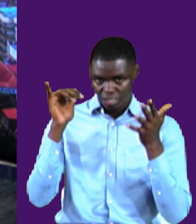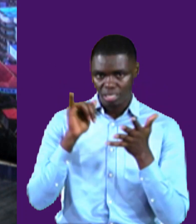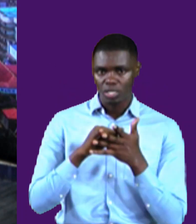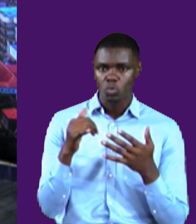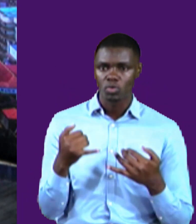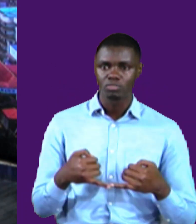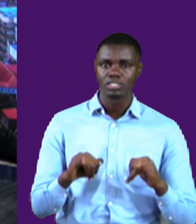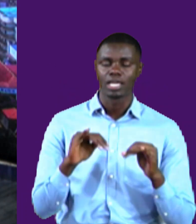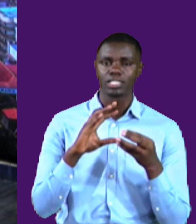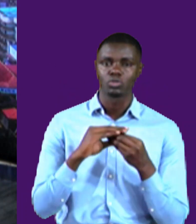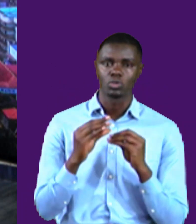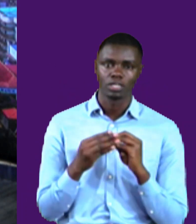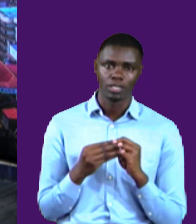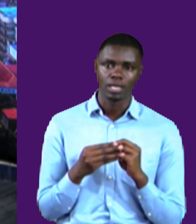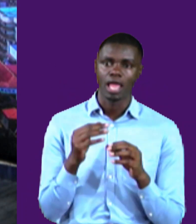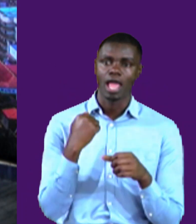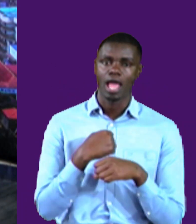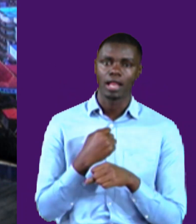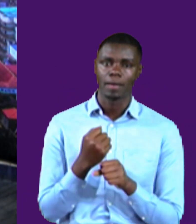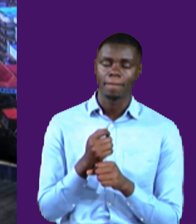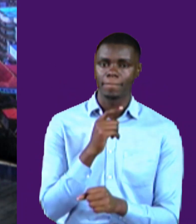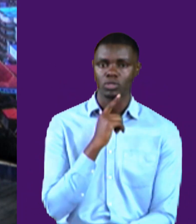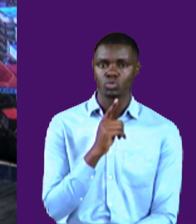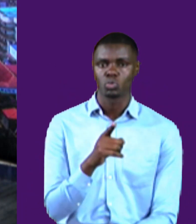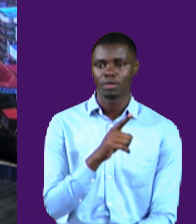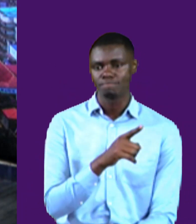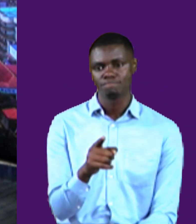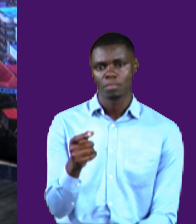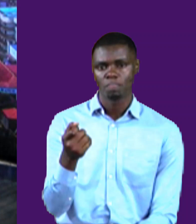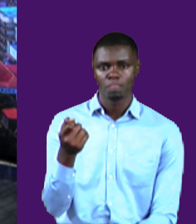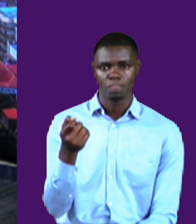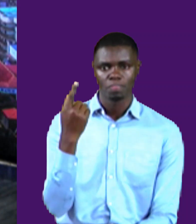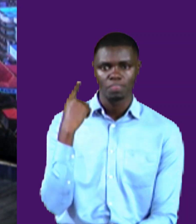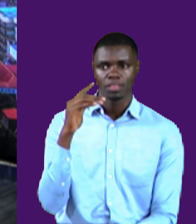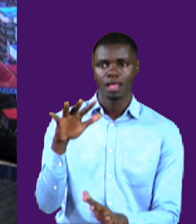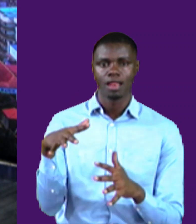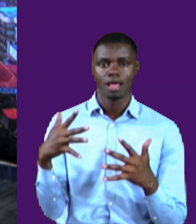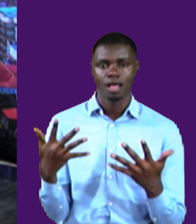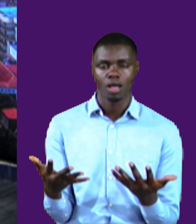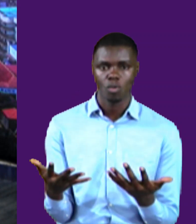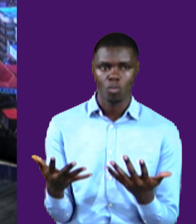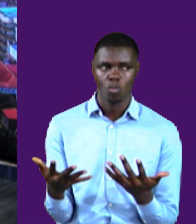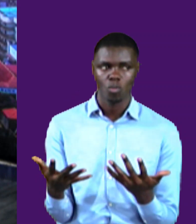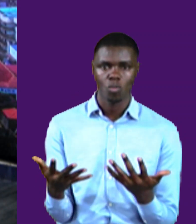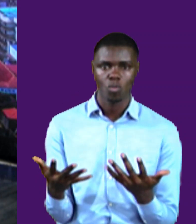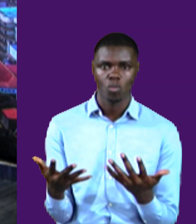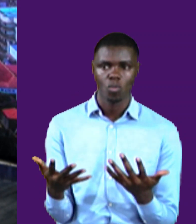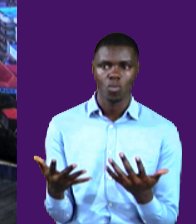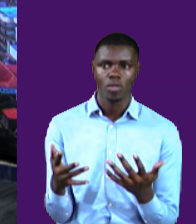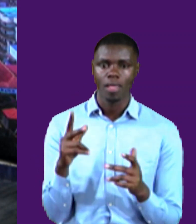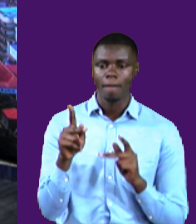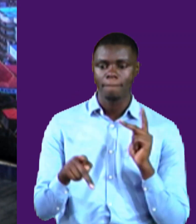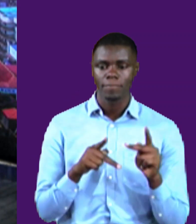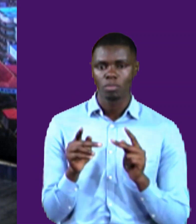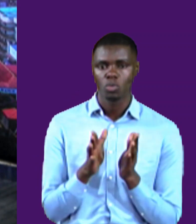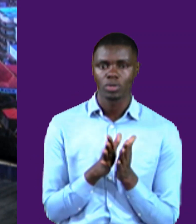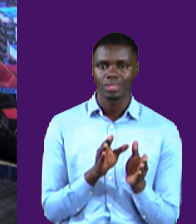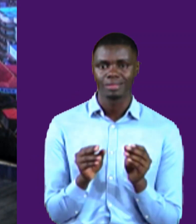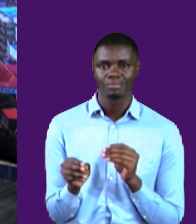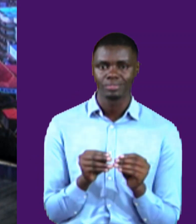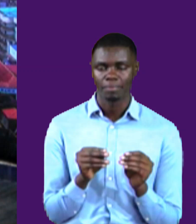to create and make sure they understand how people with